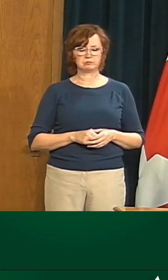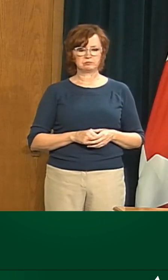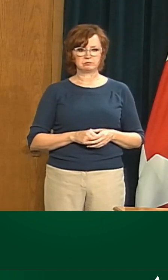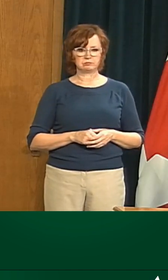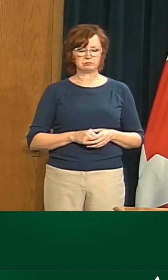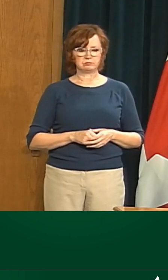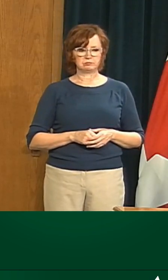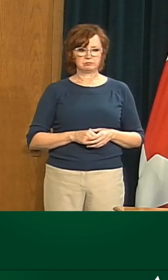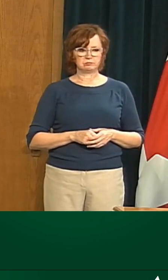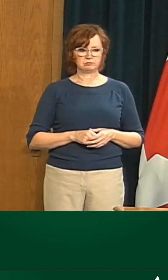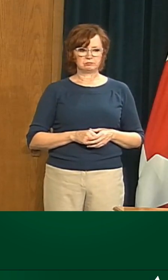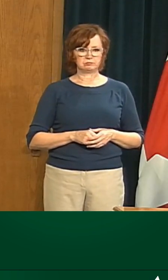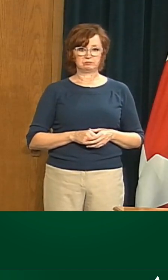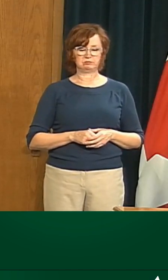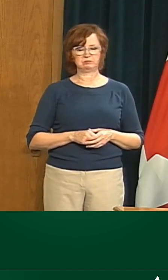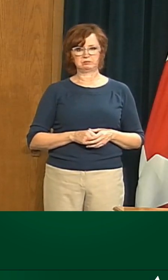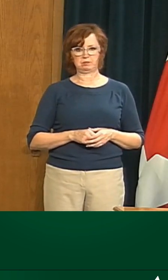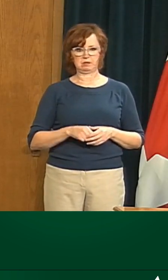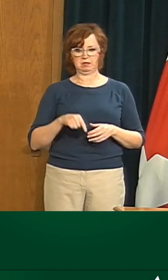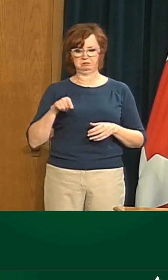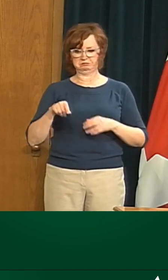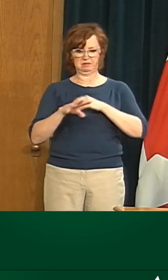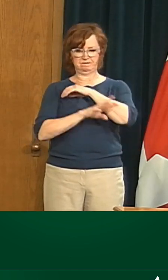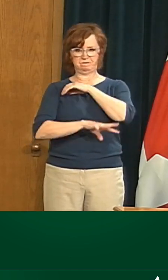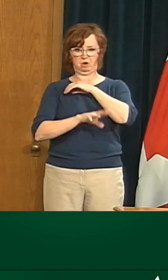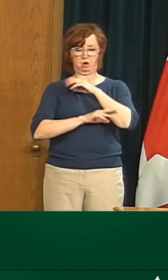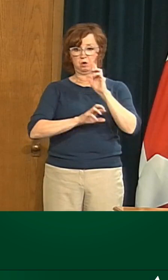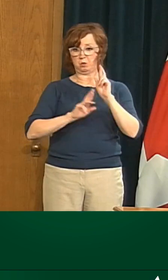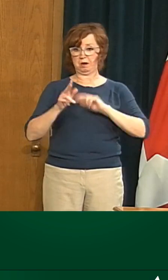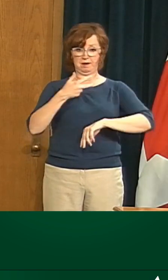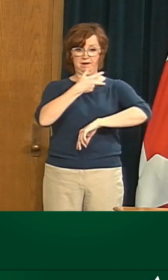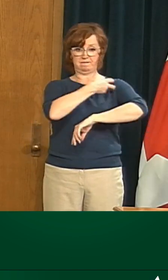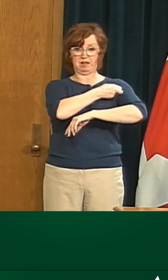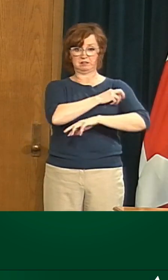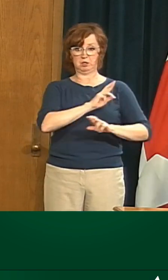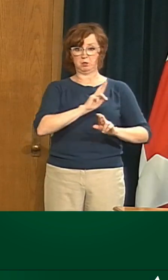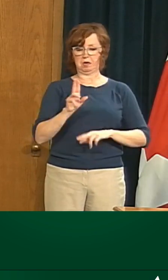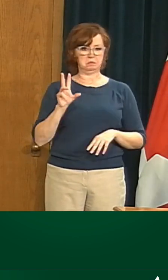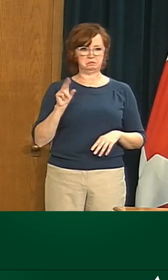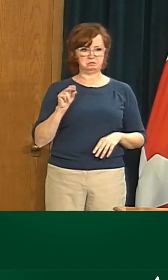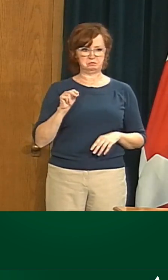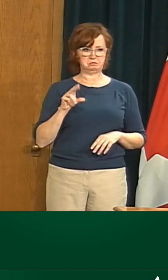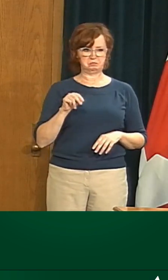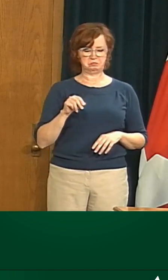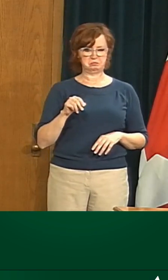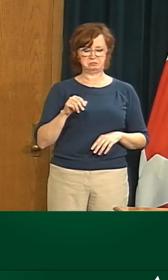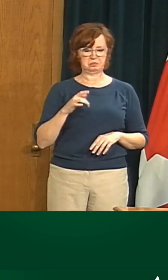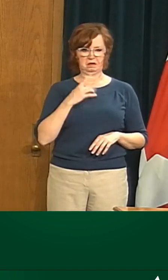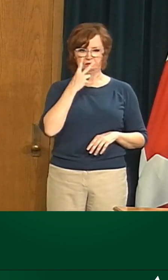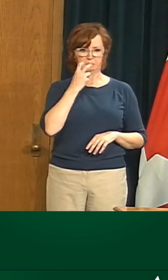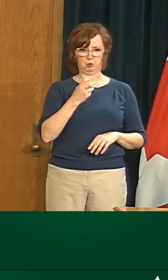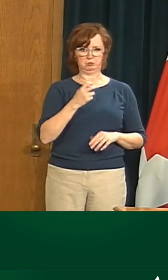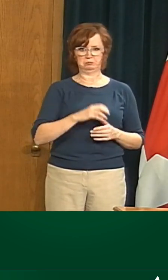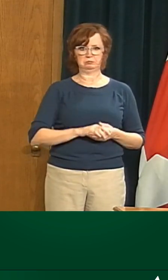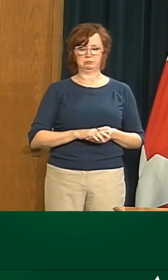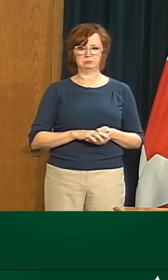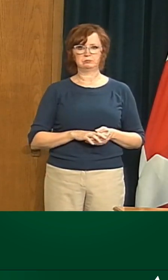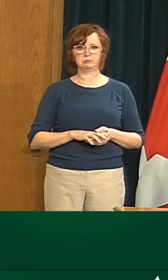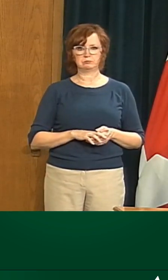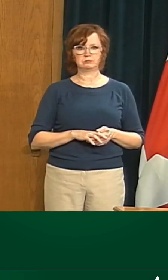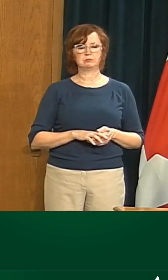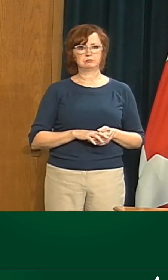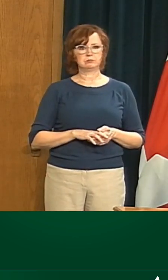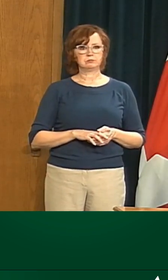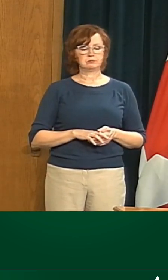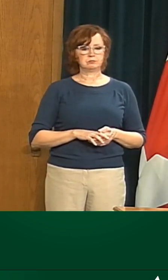we would have a vaccination, obviously, by this early fall when schools resume. So that will yet be a decision to be